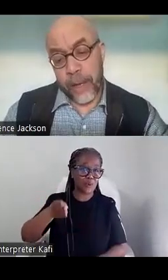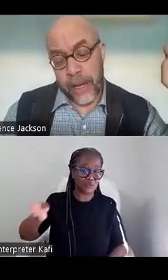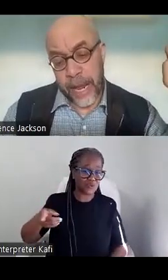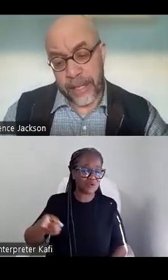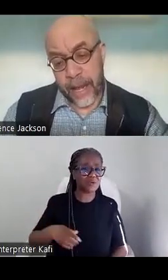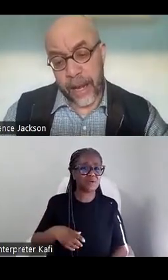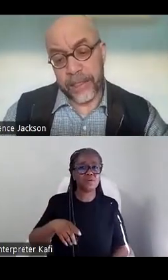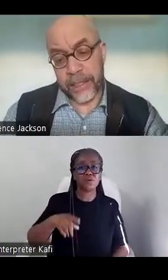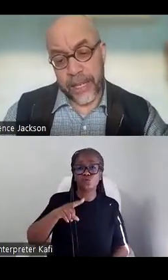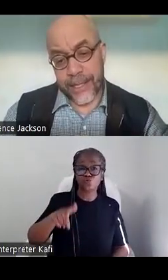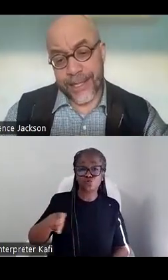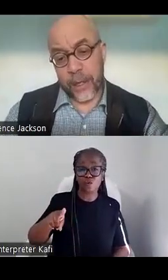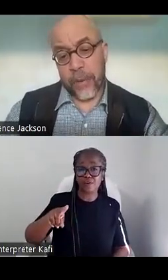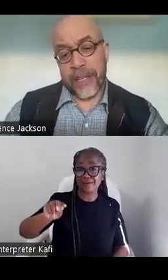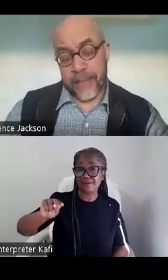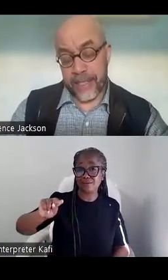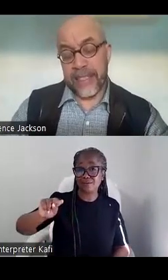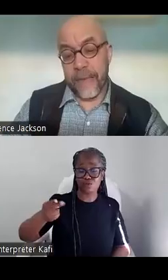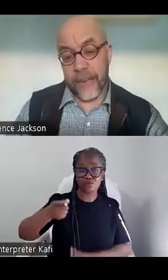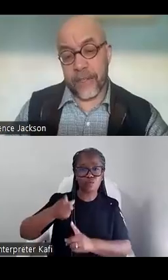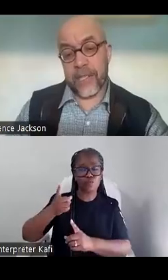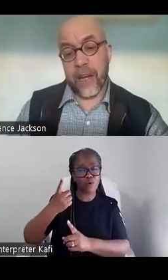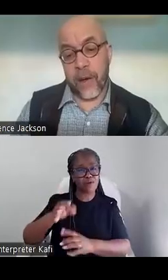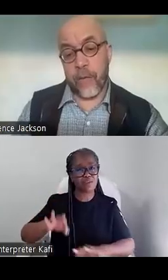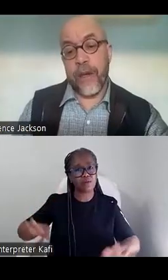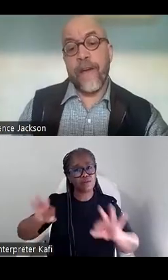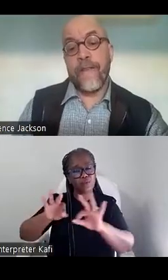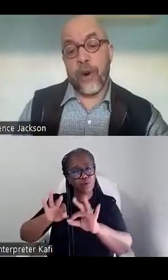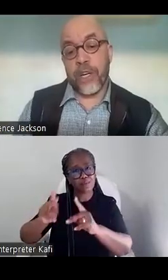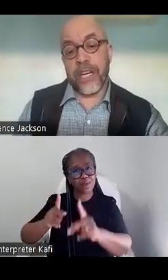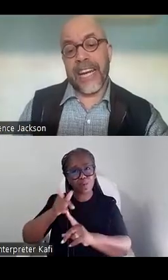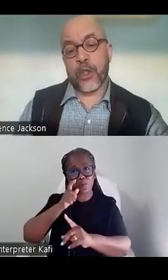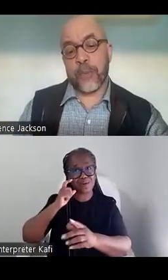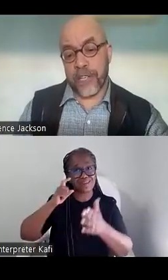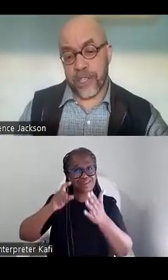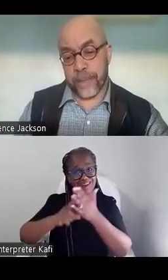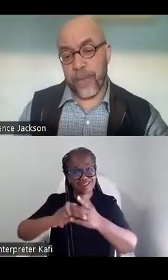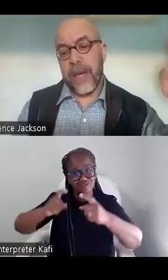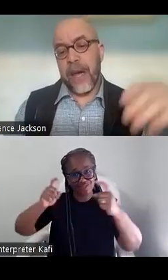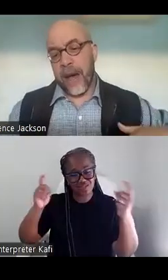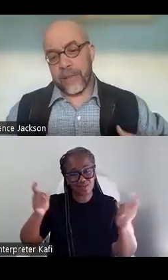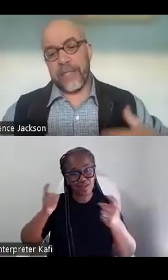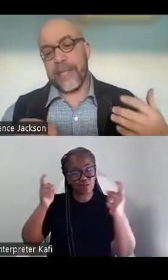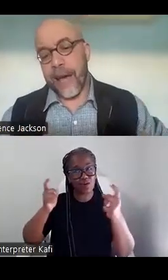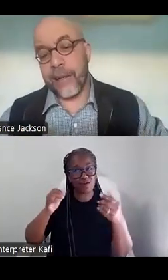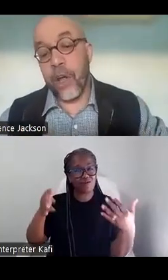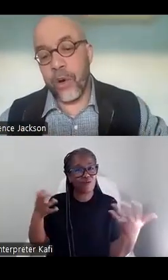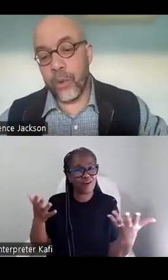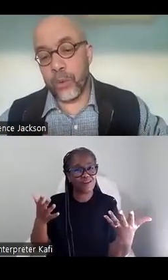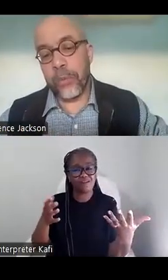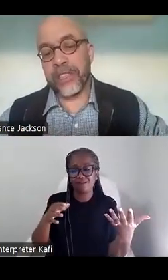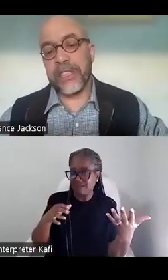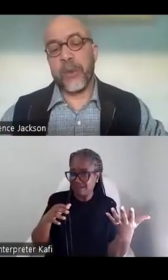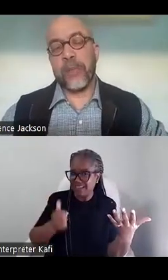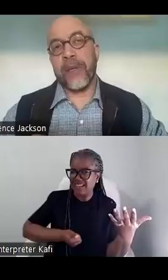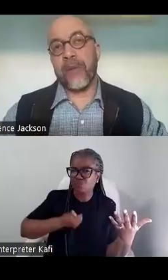um, acknowledging and celebrating the significance of folk expression. She's not alone,